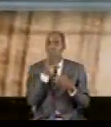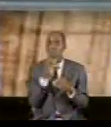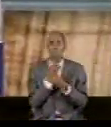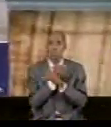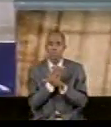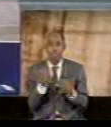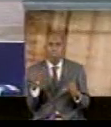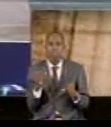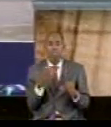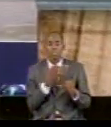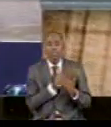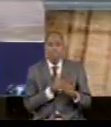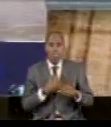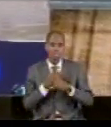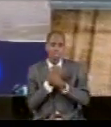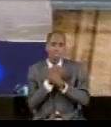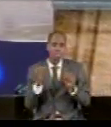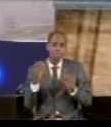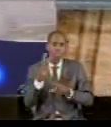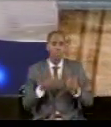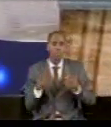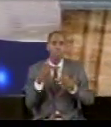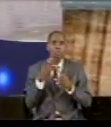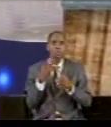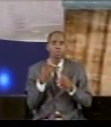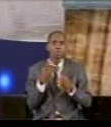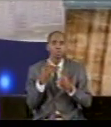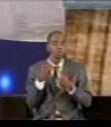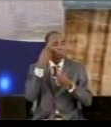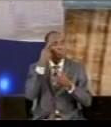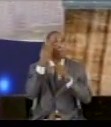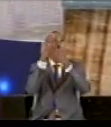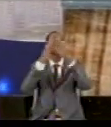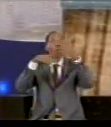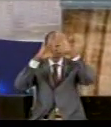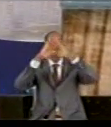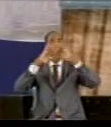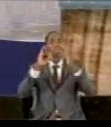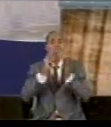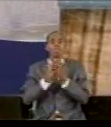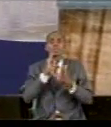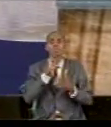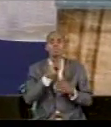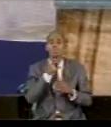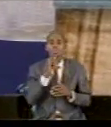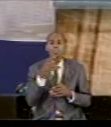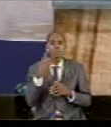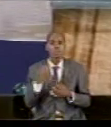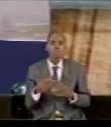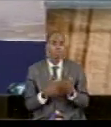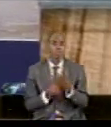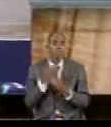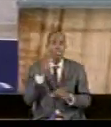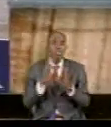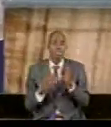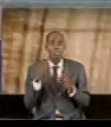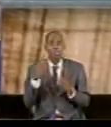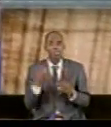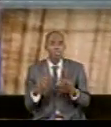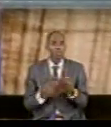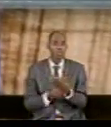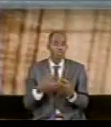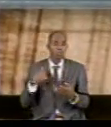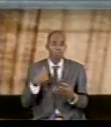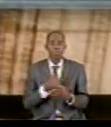and secure people for heaven, that's not the gospel. If the gospel we preach does